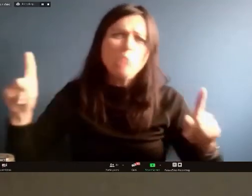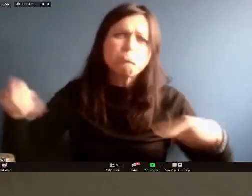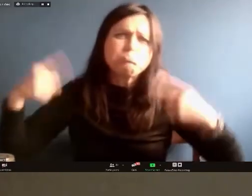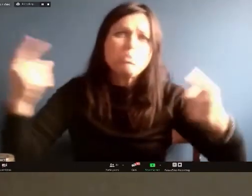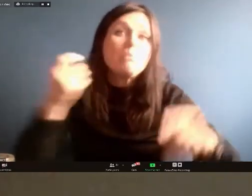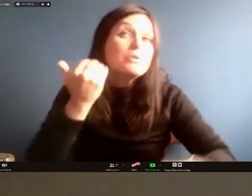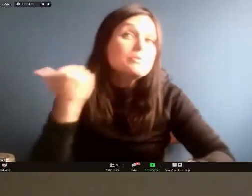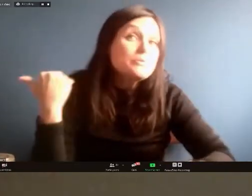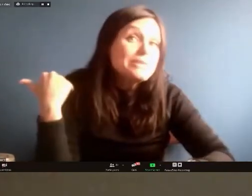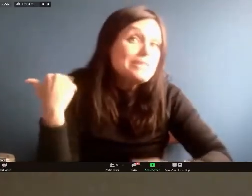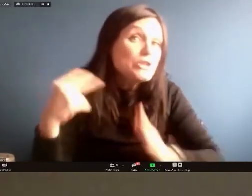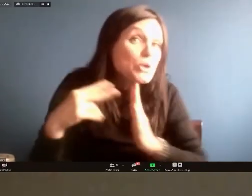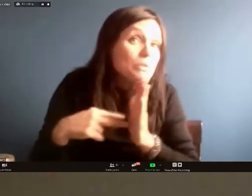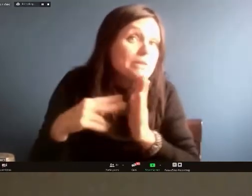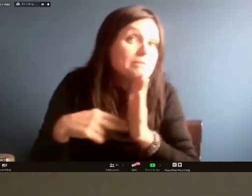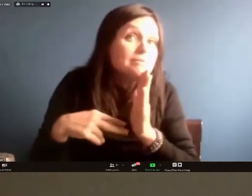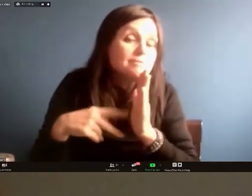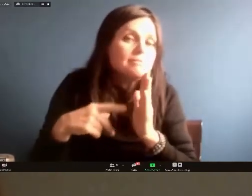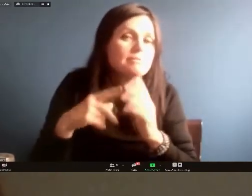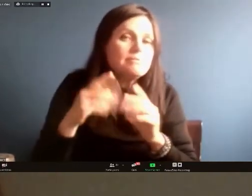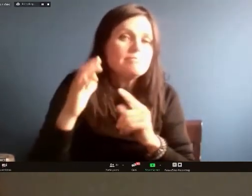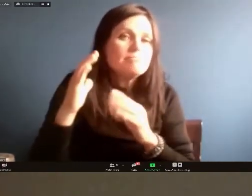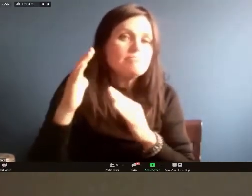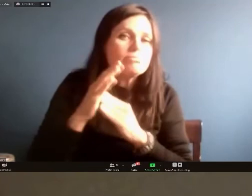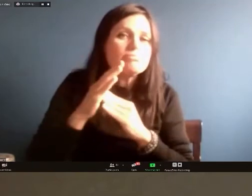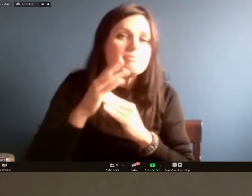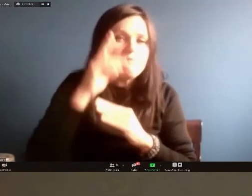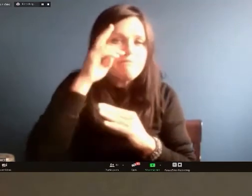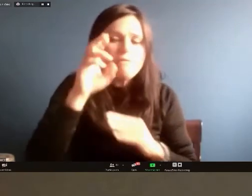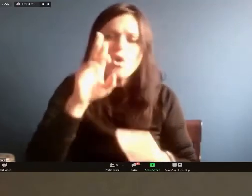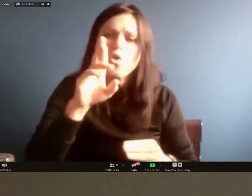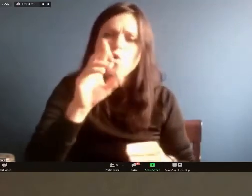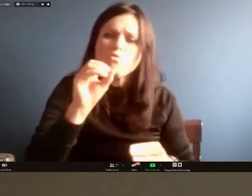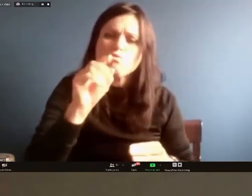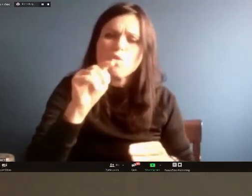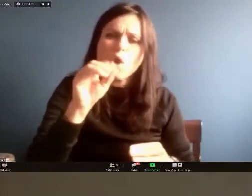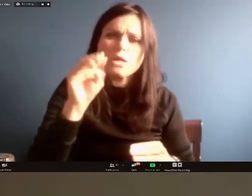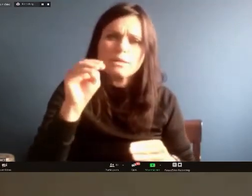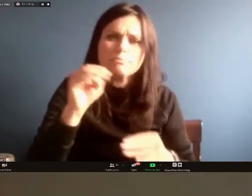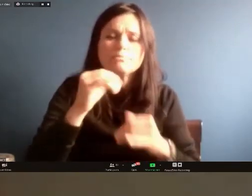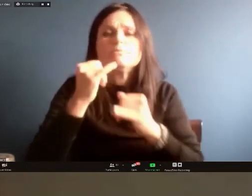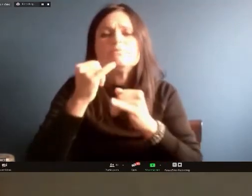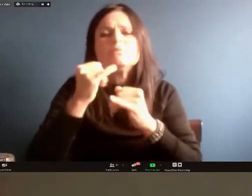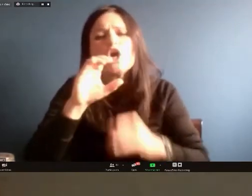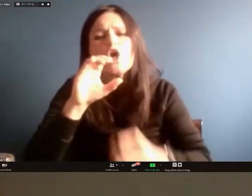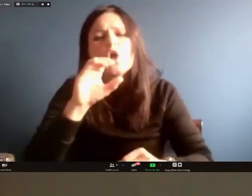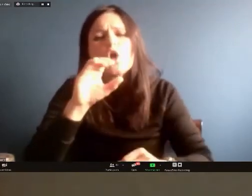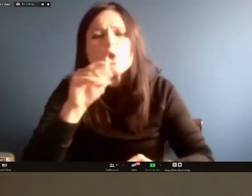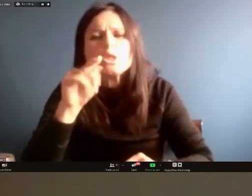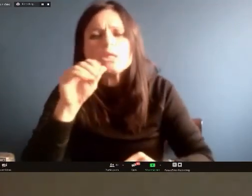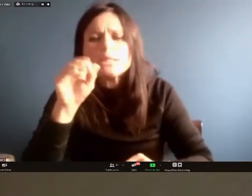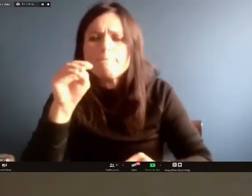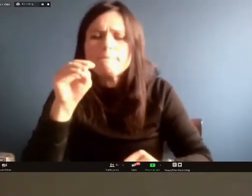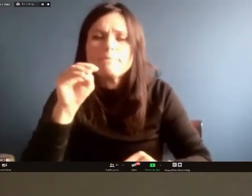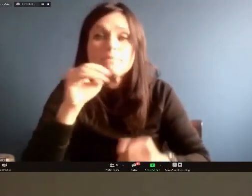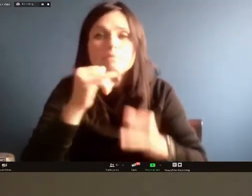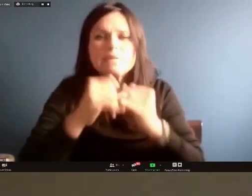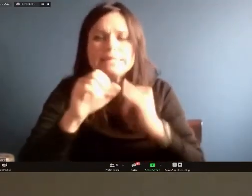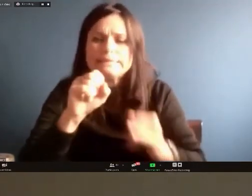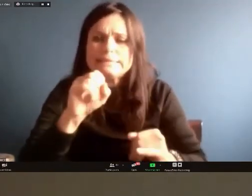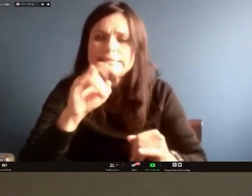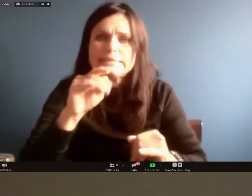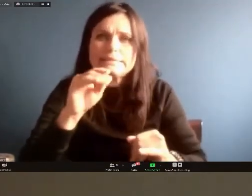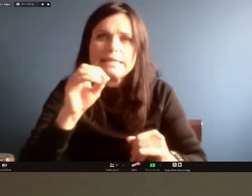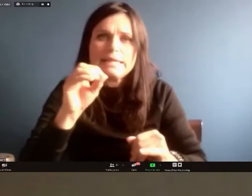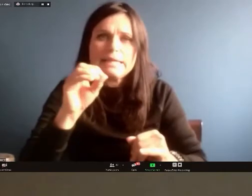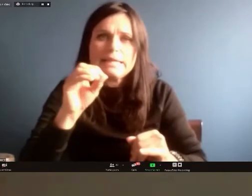read that I really, really liked was Rodham by Curtis Sittenfeld. about what would have happened if Hillary